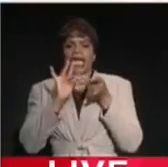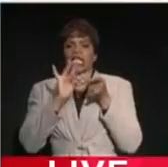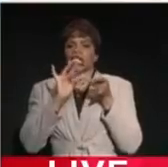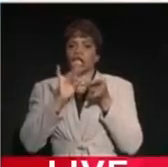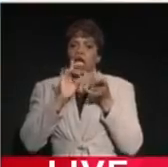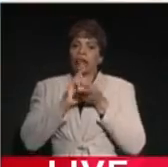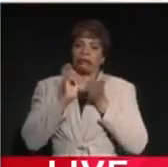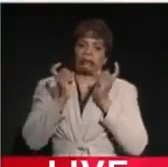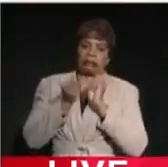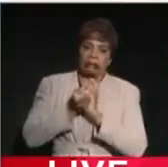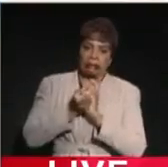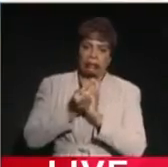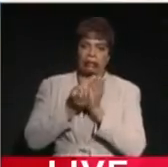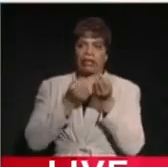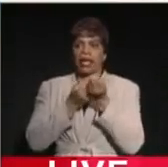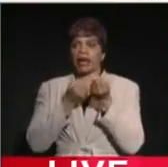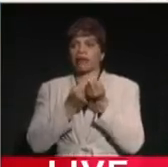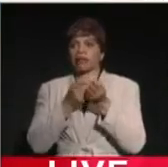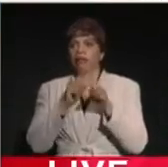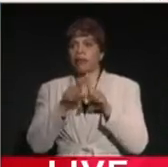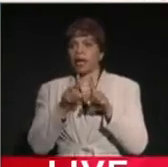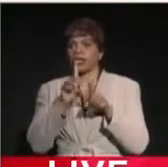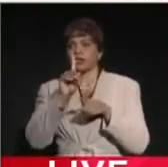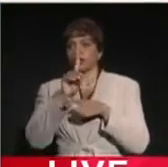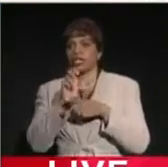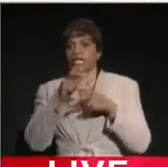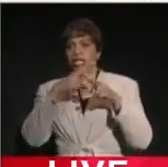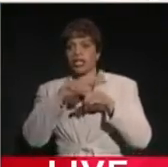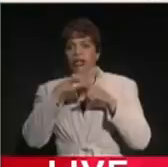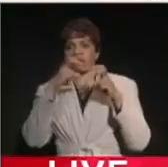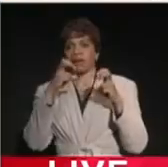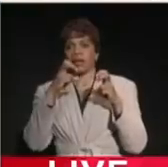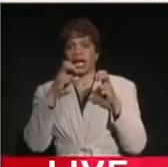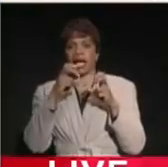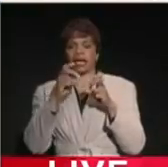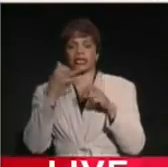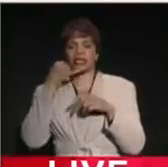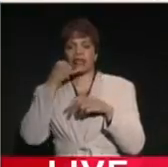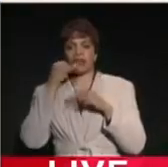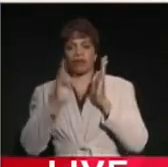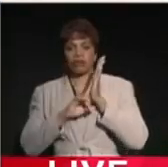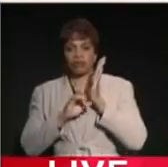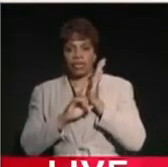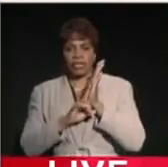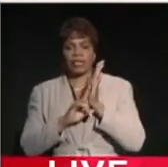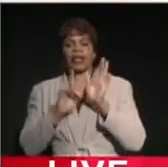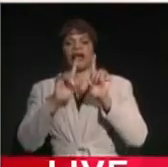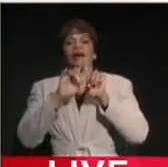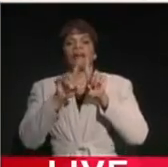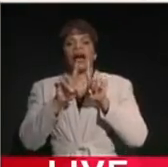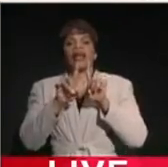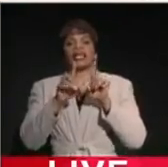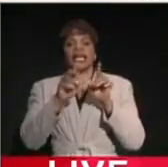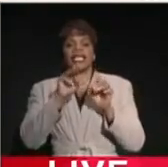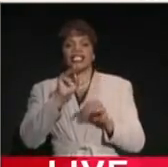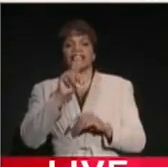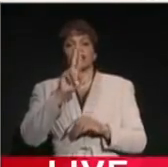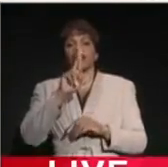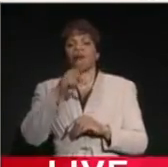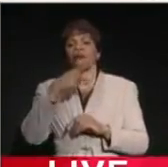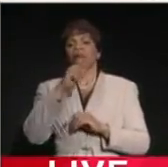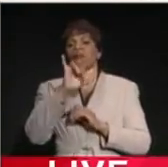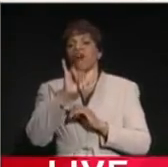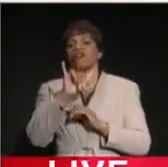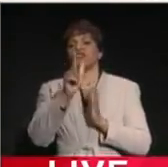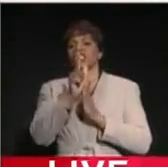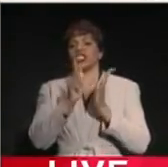justice aspect of it, decriminalizing fixes. But it falls under Murphy's law. Any tax that can be raised